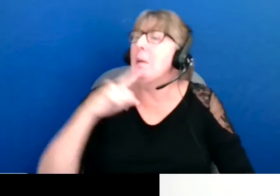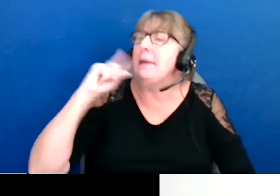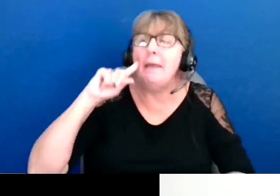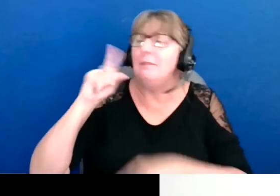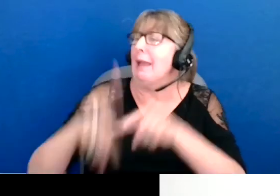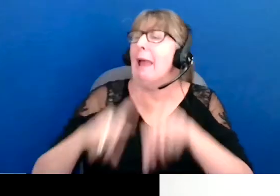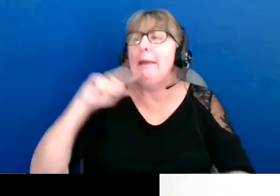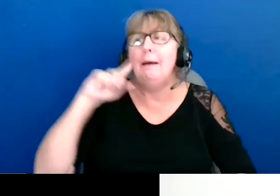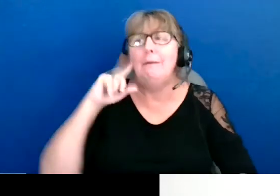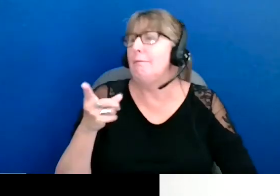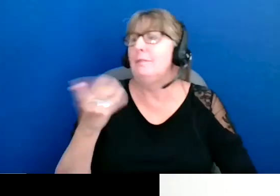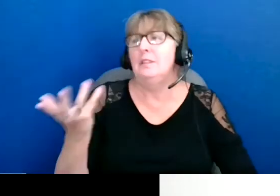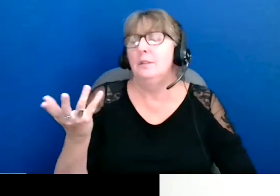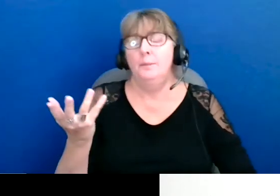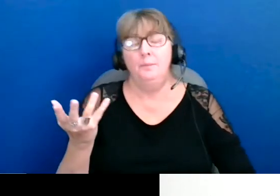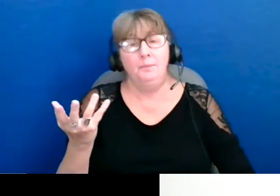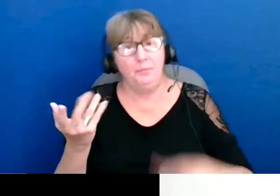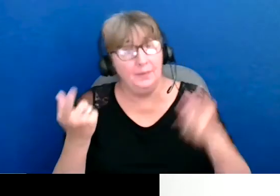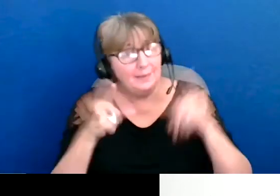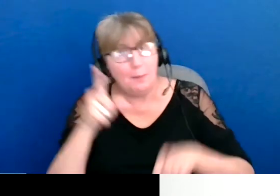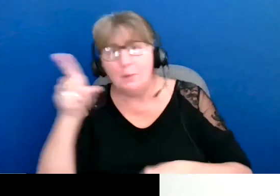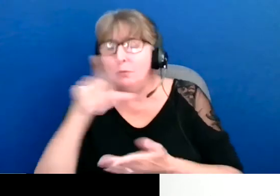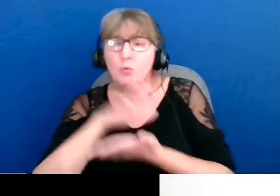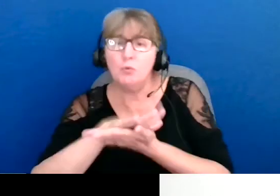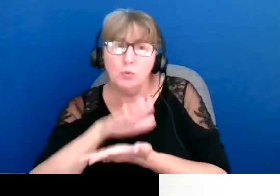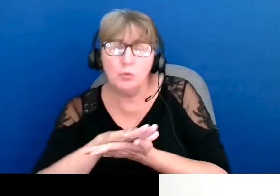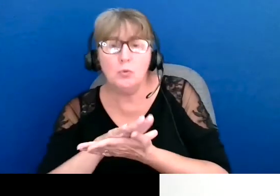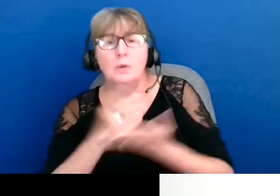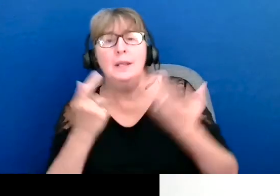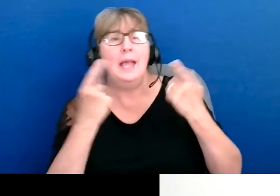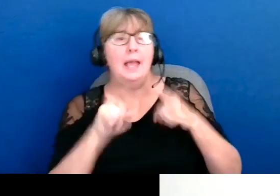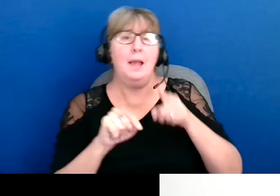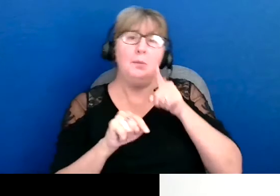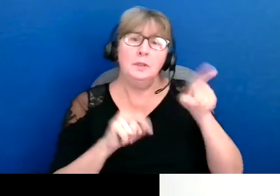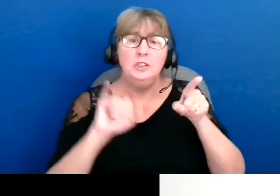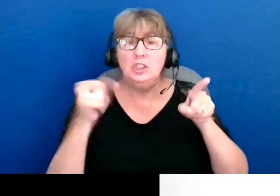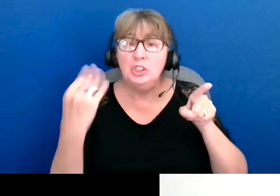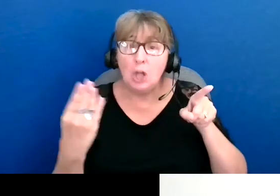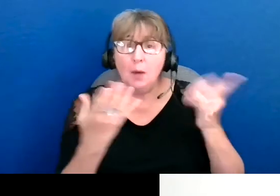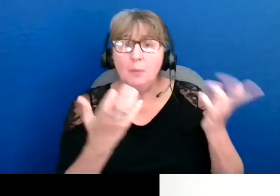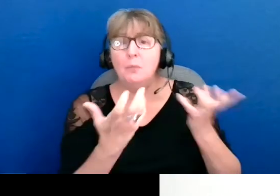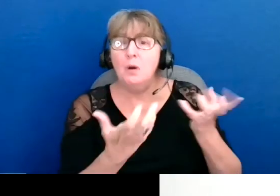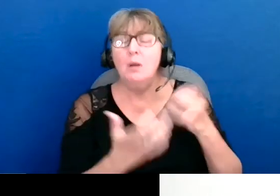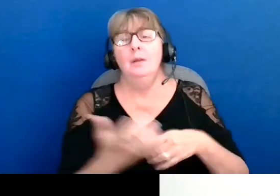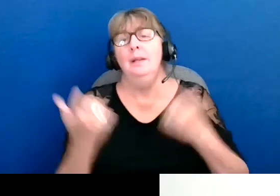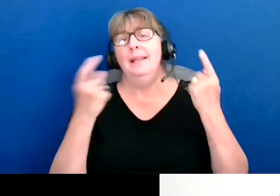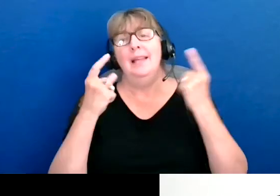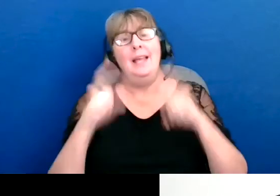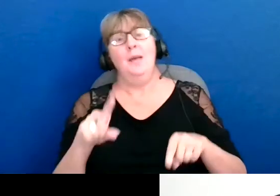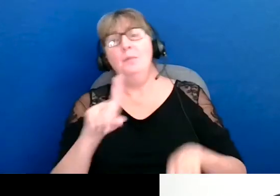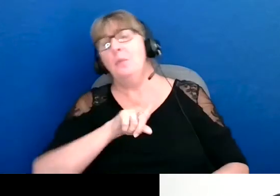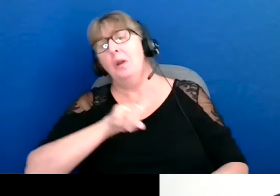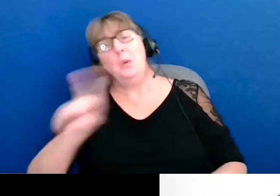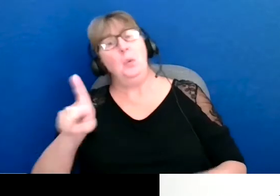this. And it happened at school. It happened when I tried to get a job. It happened when I tried to go